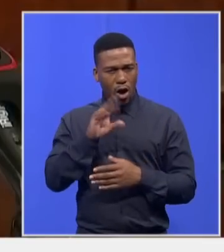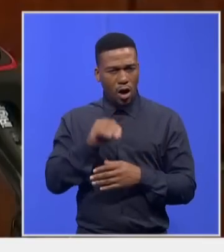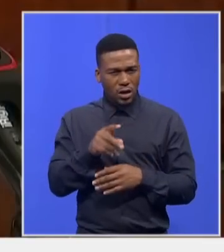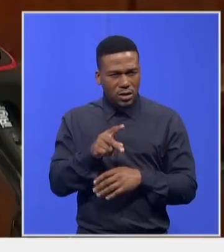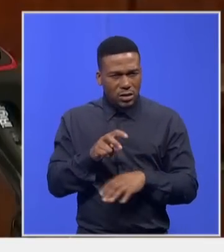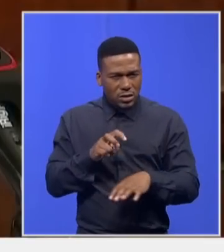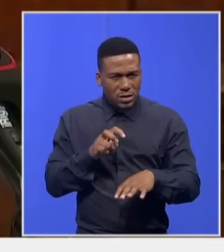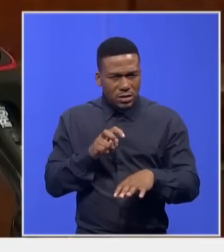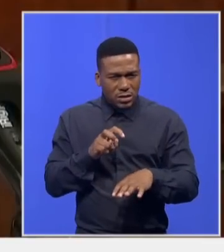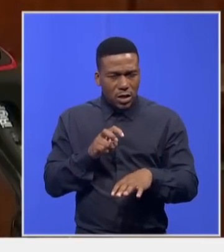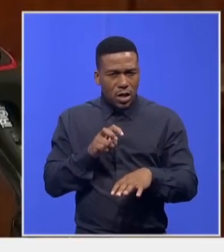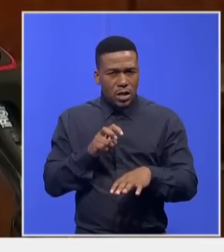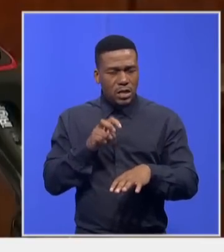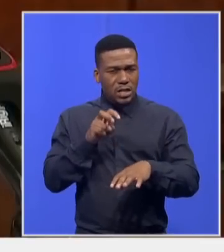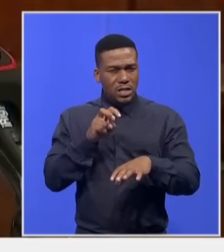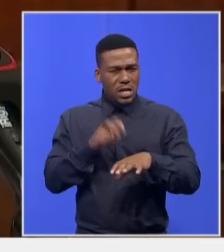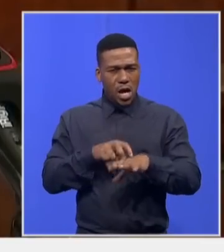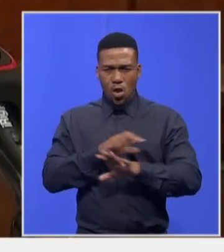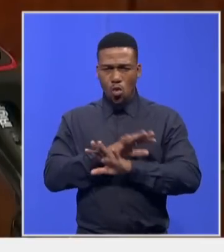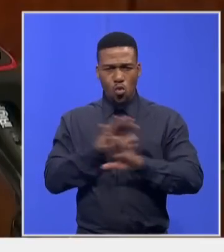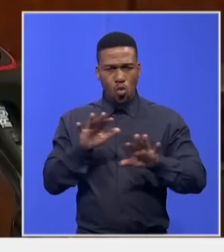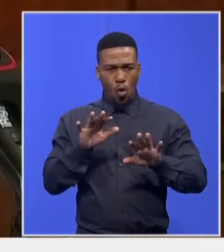state of disaster to be declared?